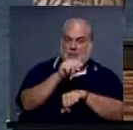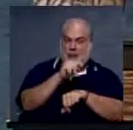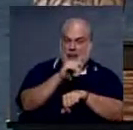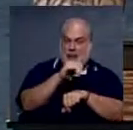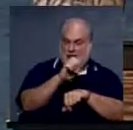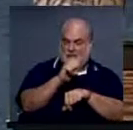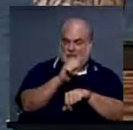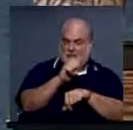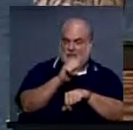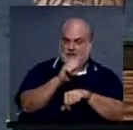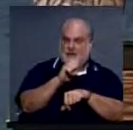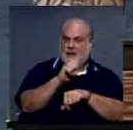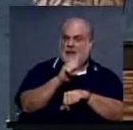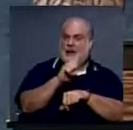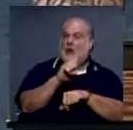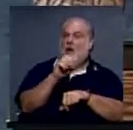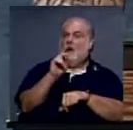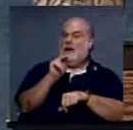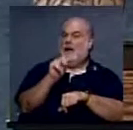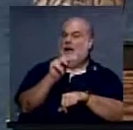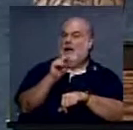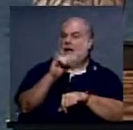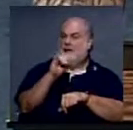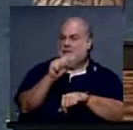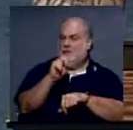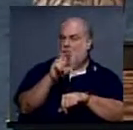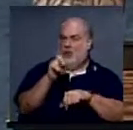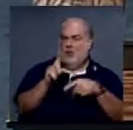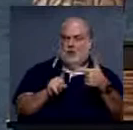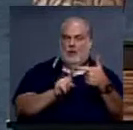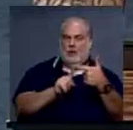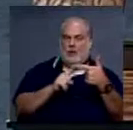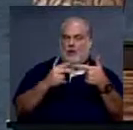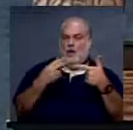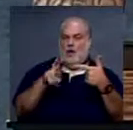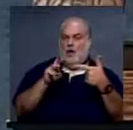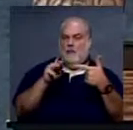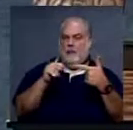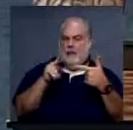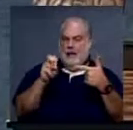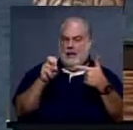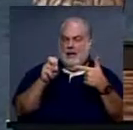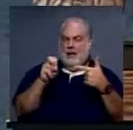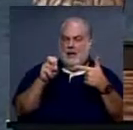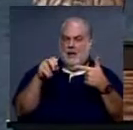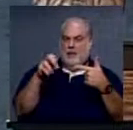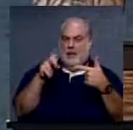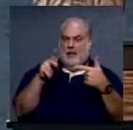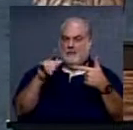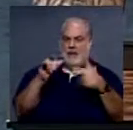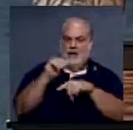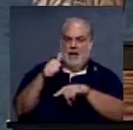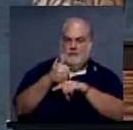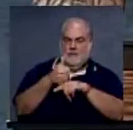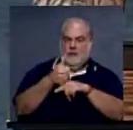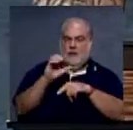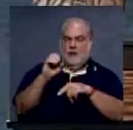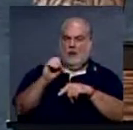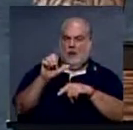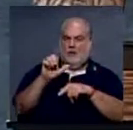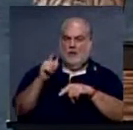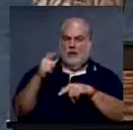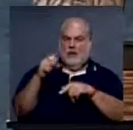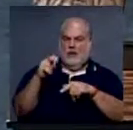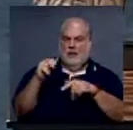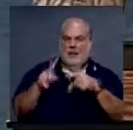boarding, grooming, and daycare facility on Canis Road, the Humane Society of Pulaski County Adoption Center on Colonel Glenn Road, and